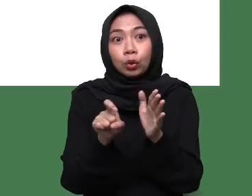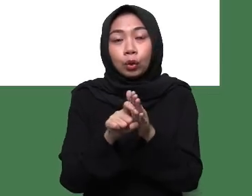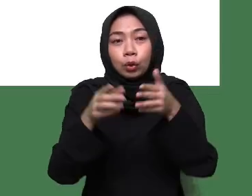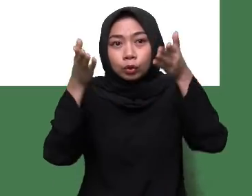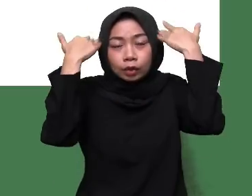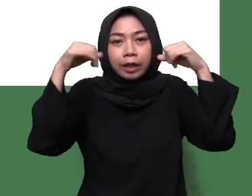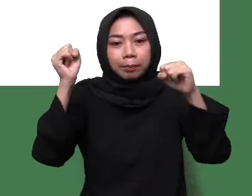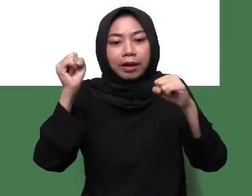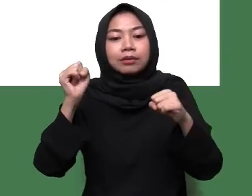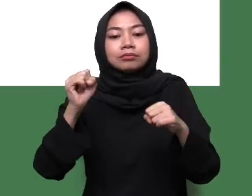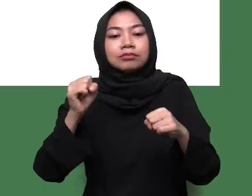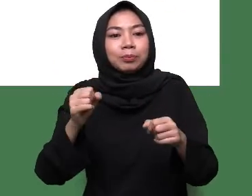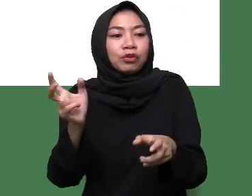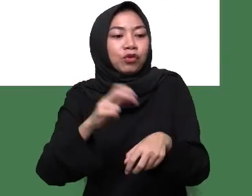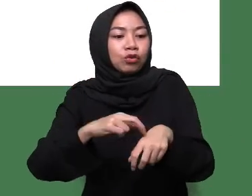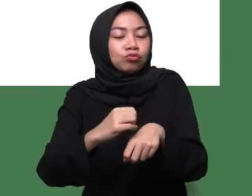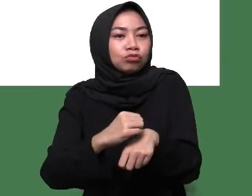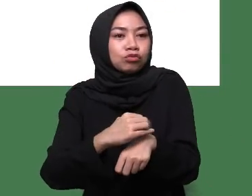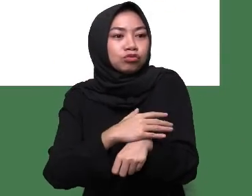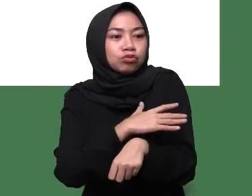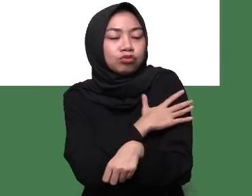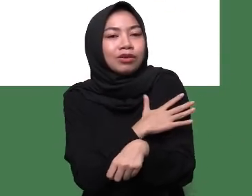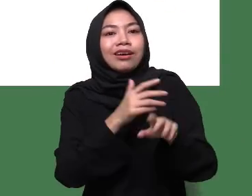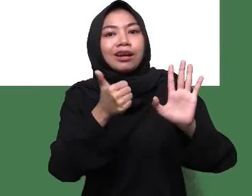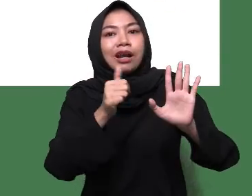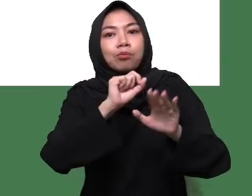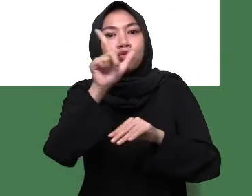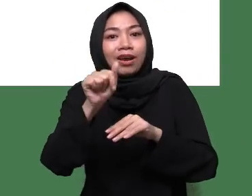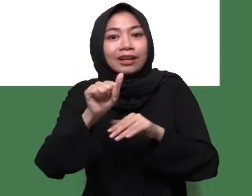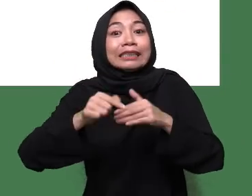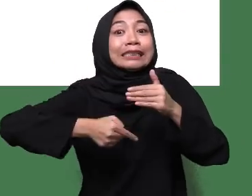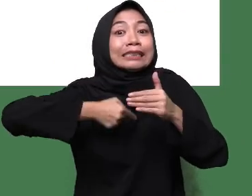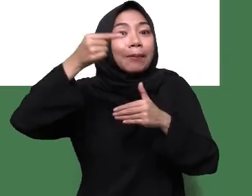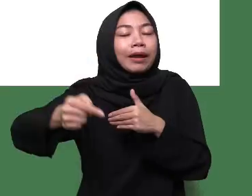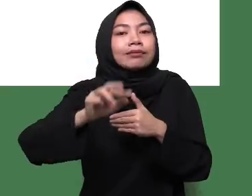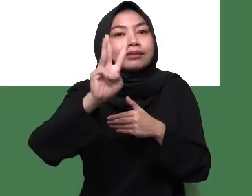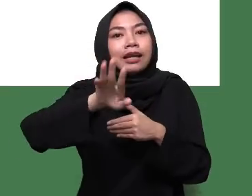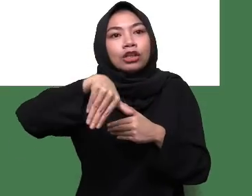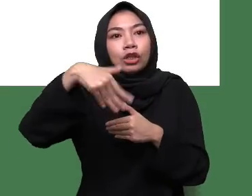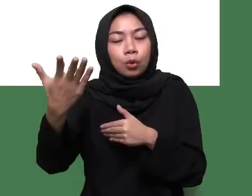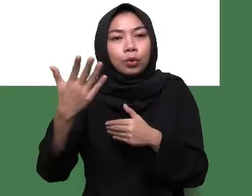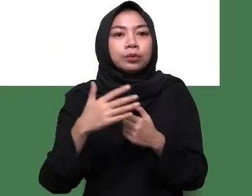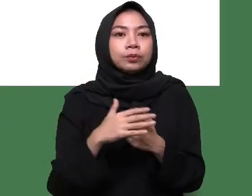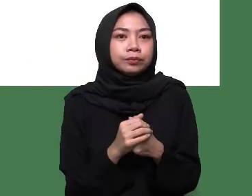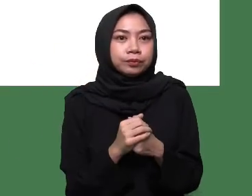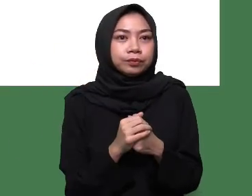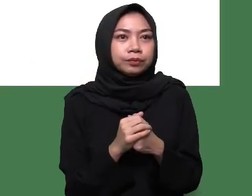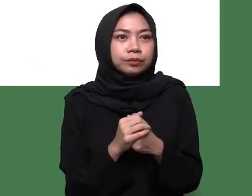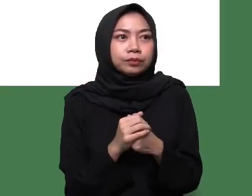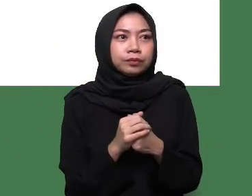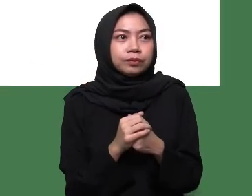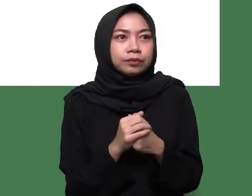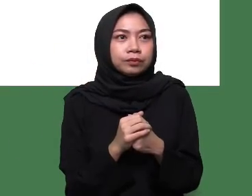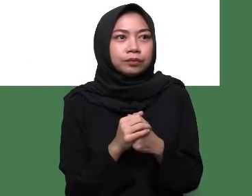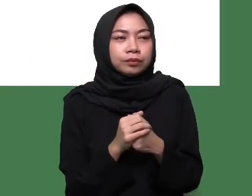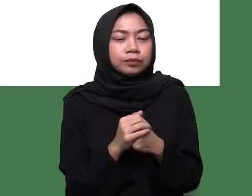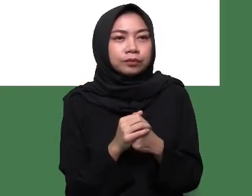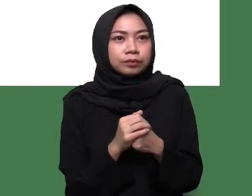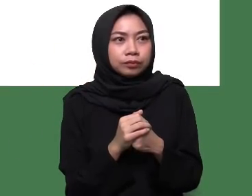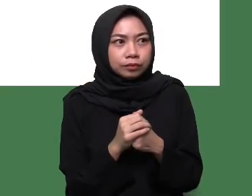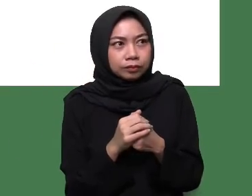to 6 months and 3 years in maximum. Then there is the term tested and slaughtered,